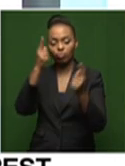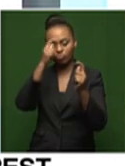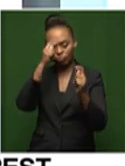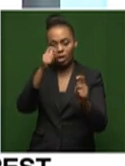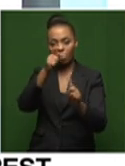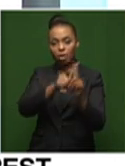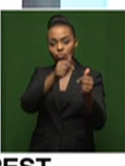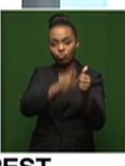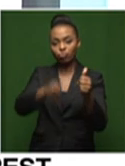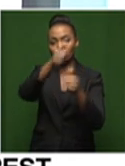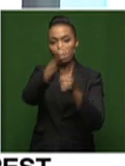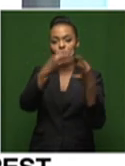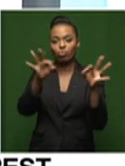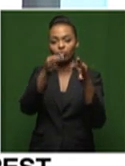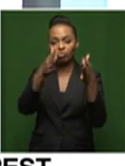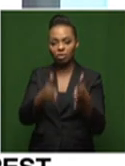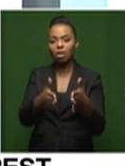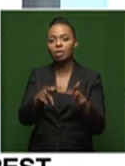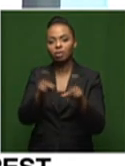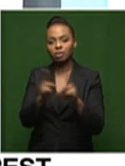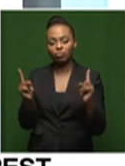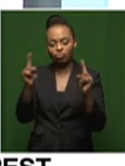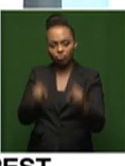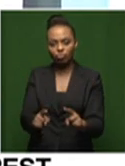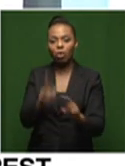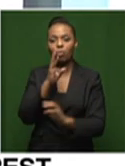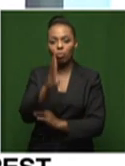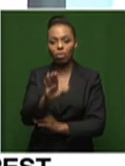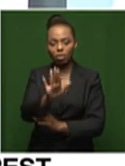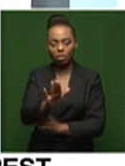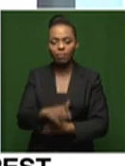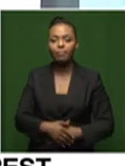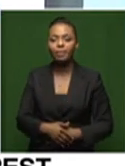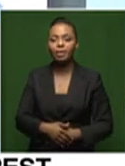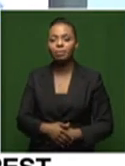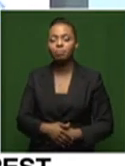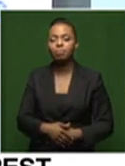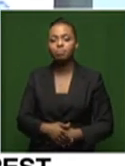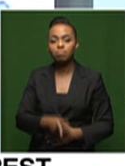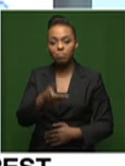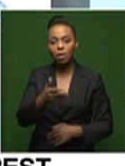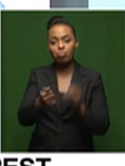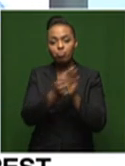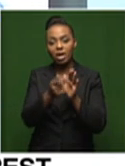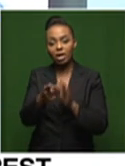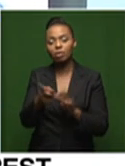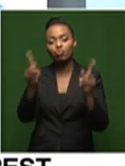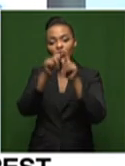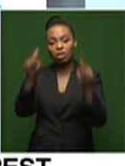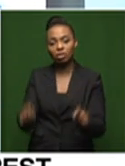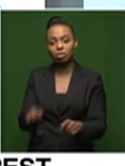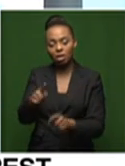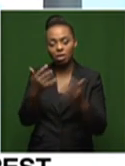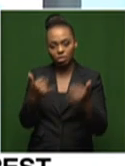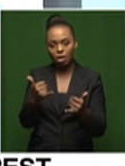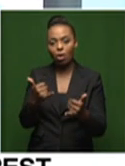will also grace this particular Market Theatre here, where we expect that particular memorial